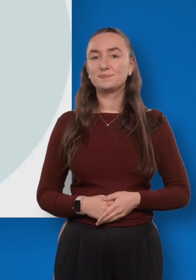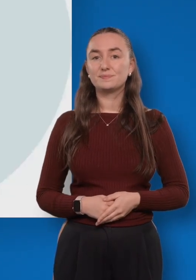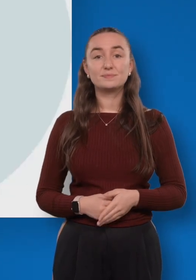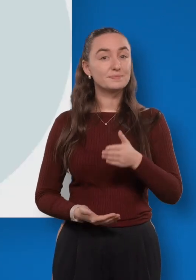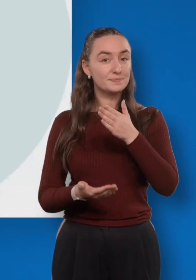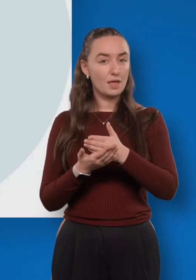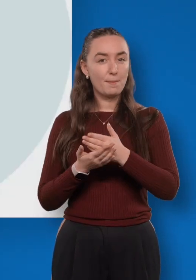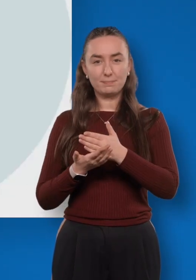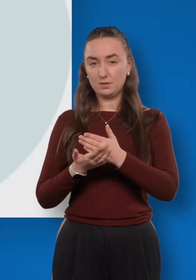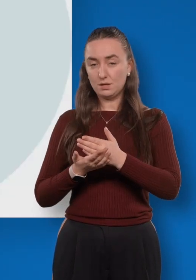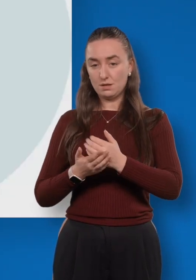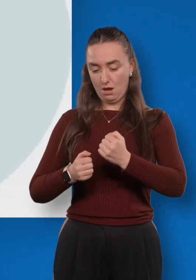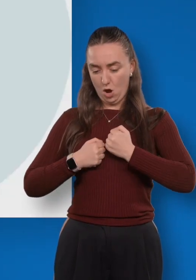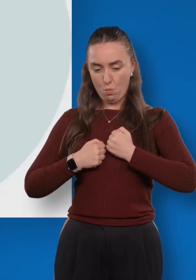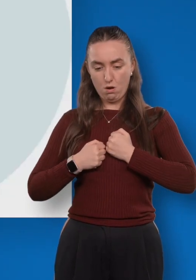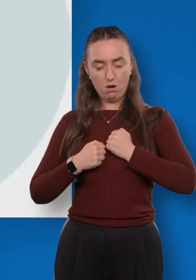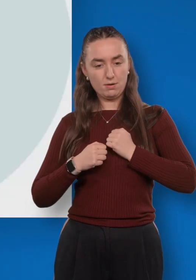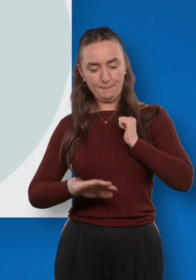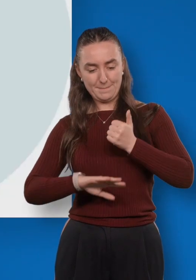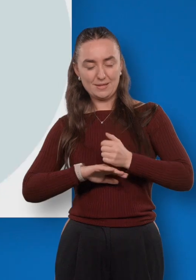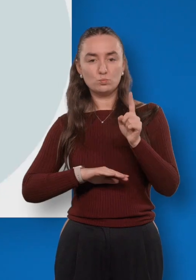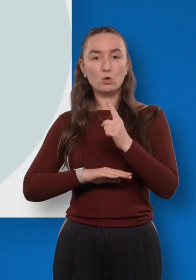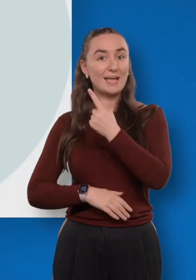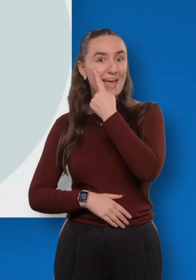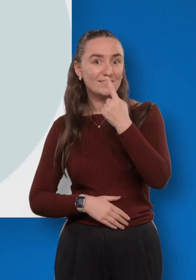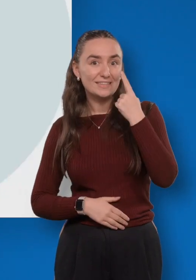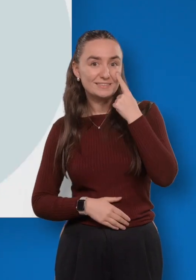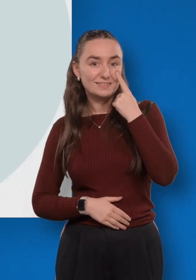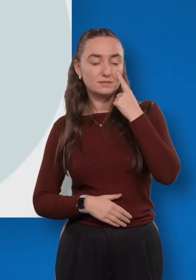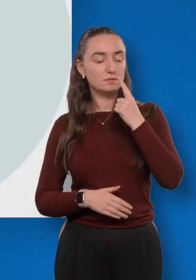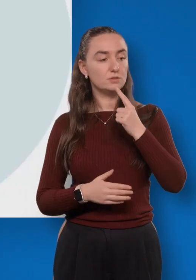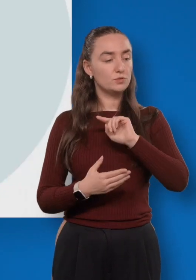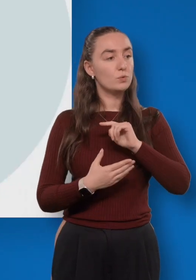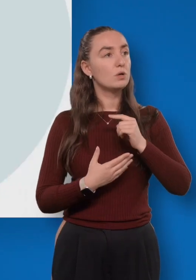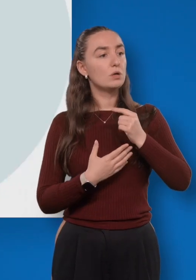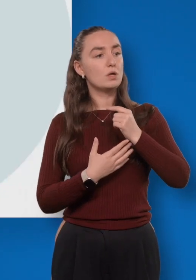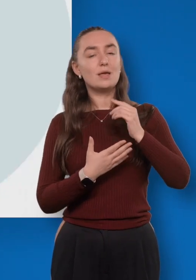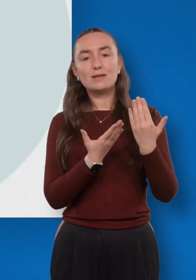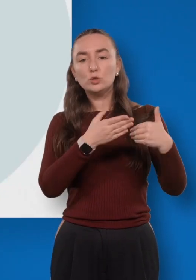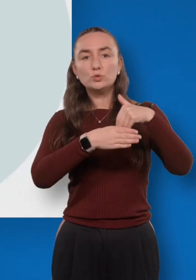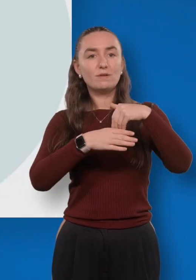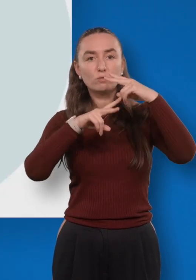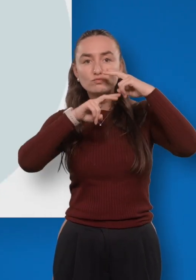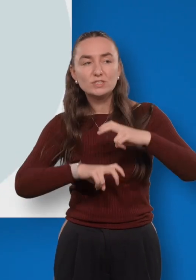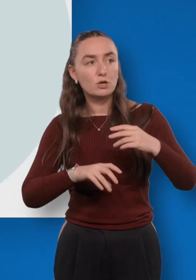much evidence-based, and we want to create an evidence base for inclusive research careers across